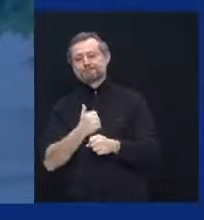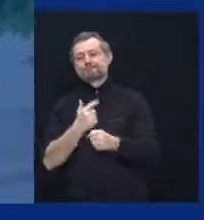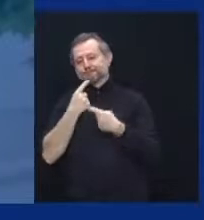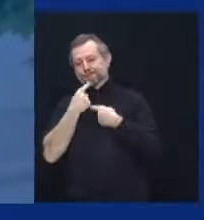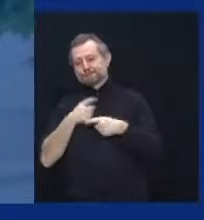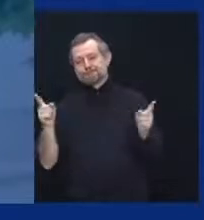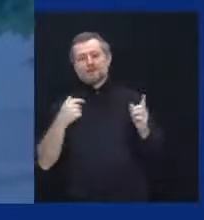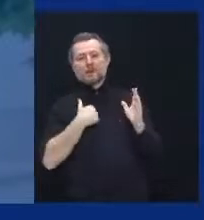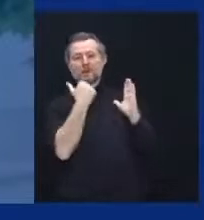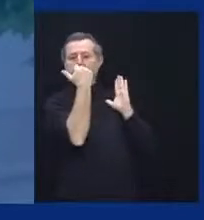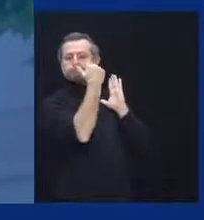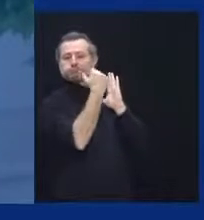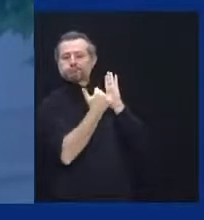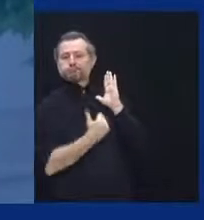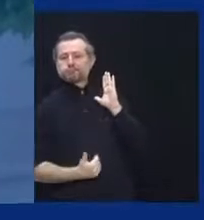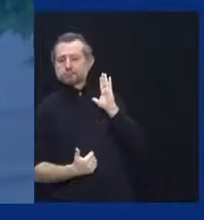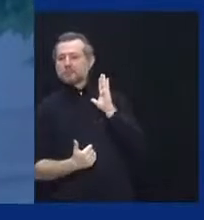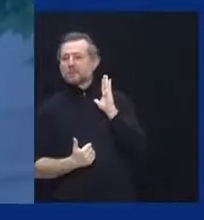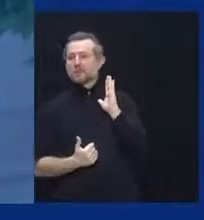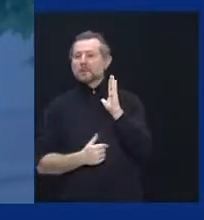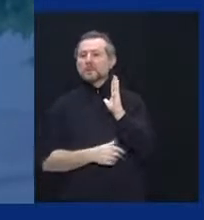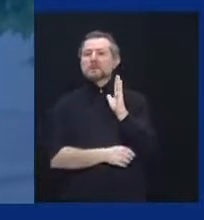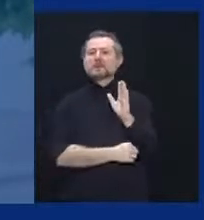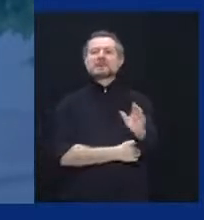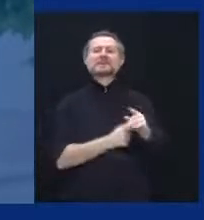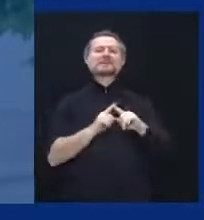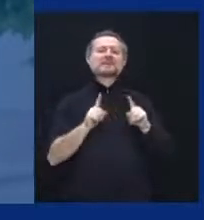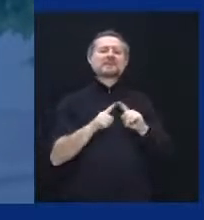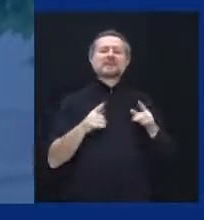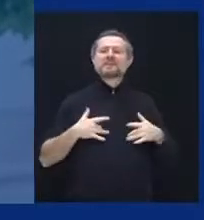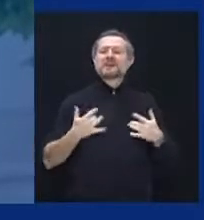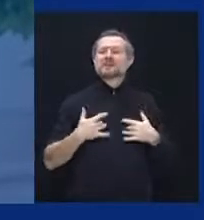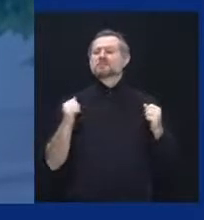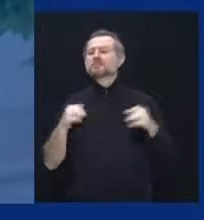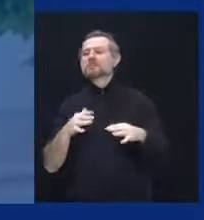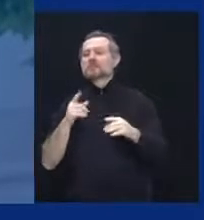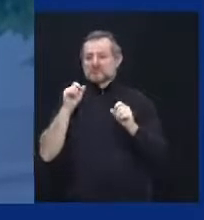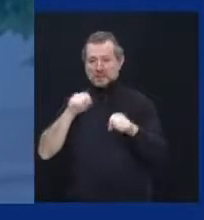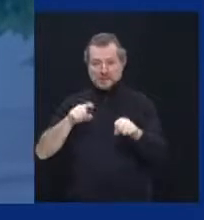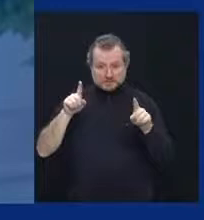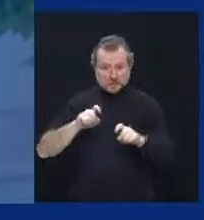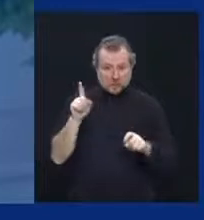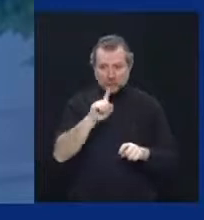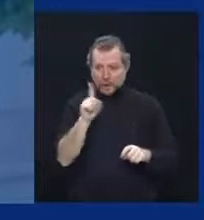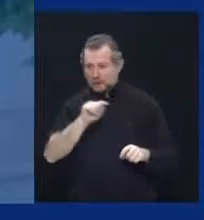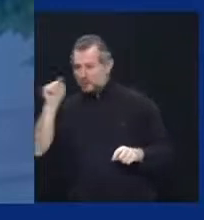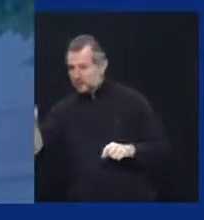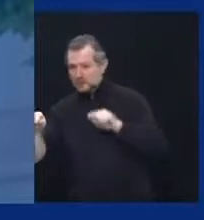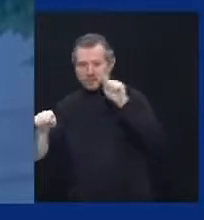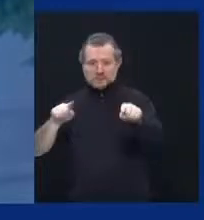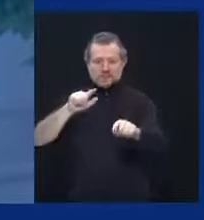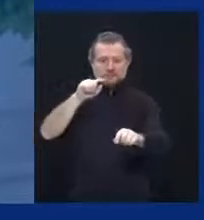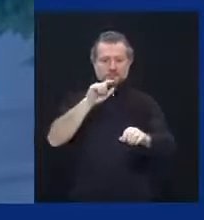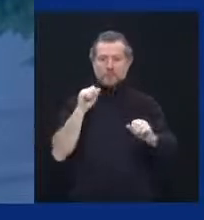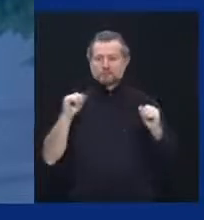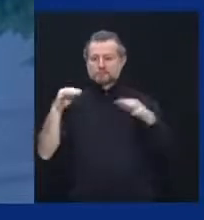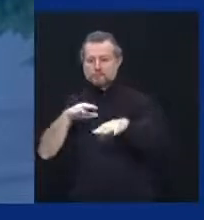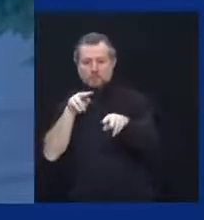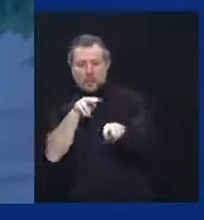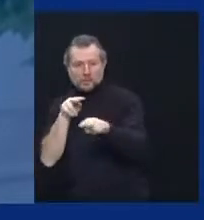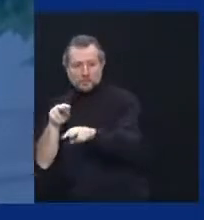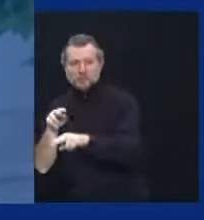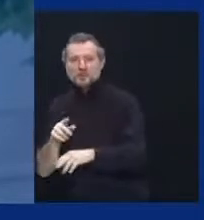marriage receptions, for events where you can do testing and you can do monitoring, and the local